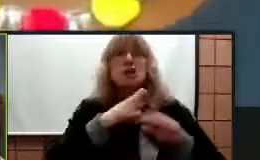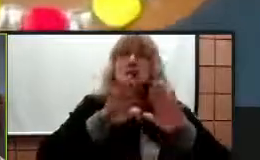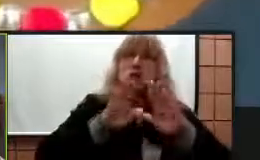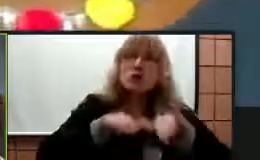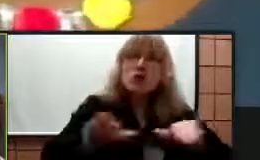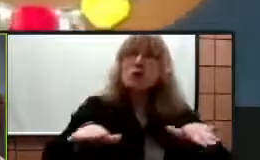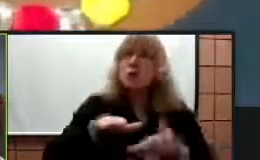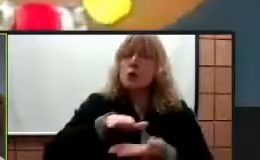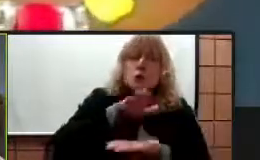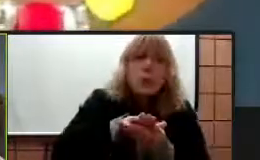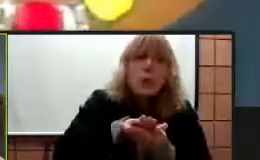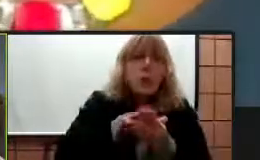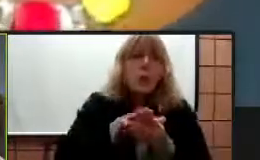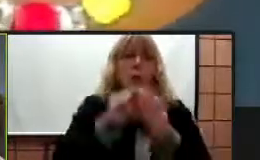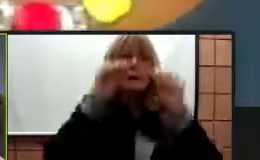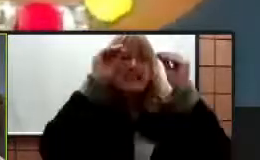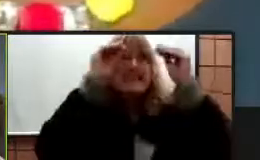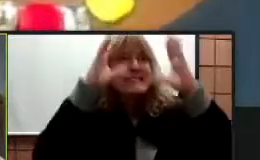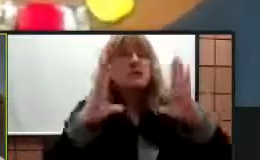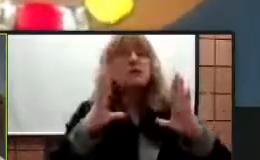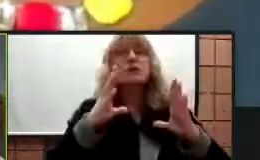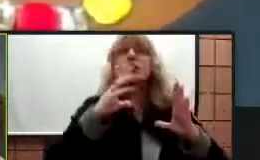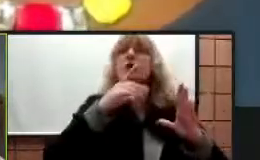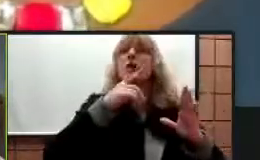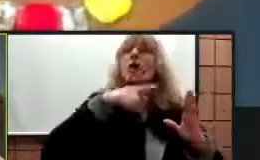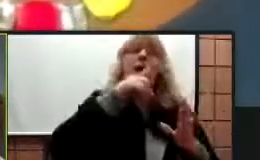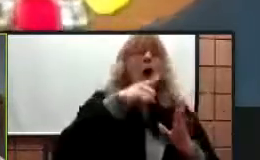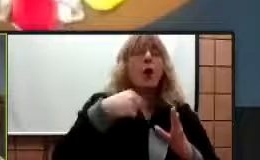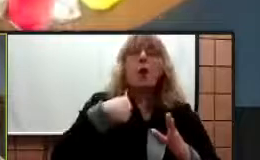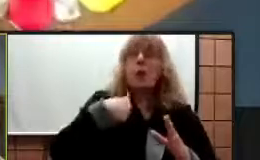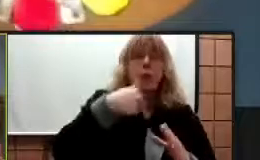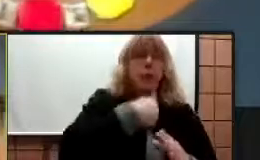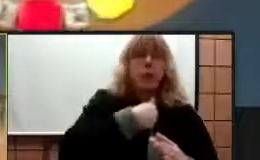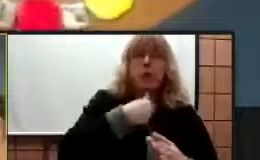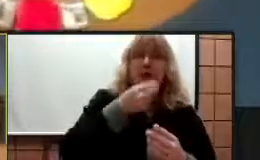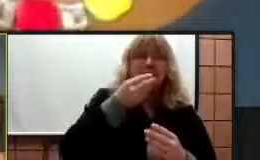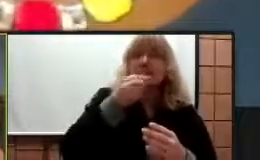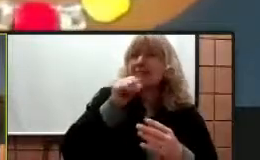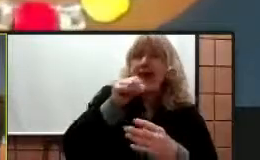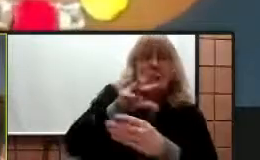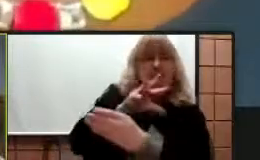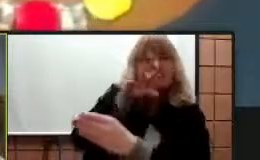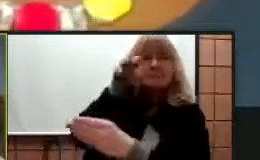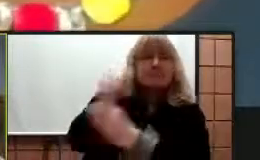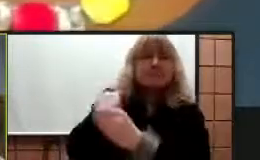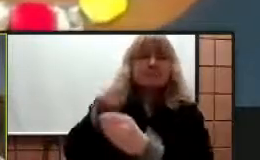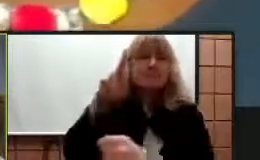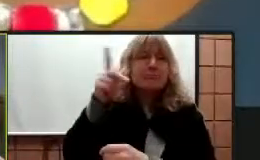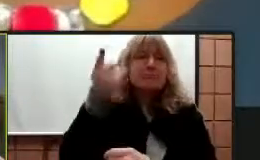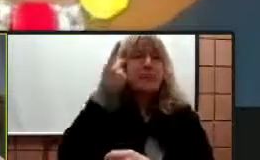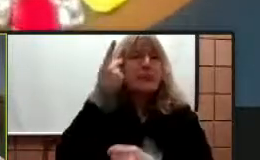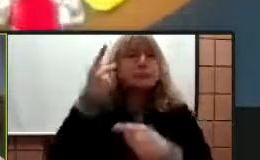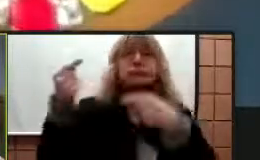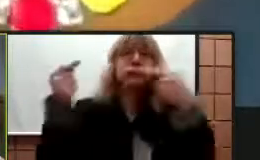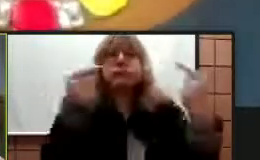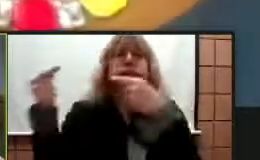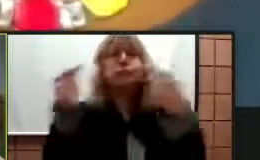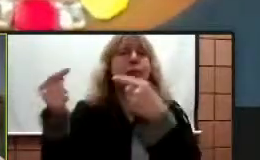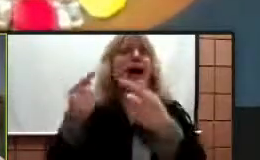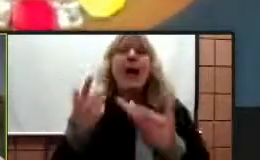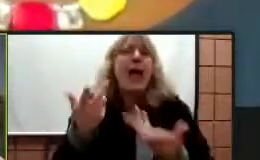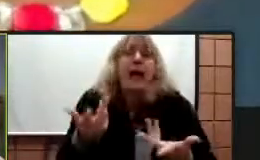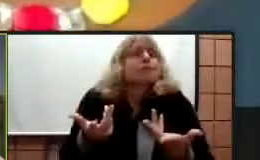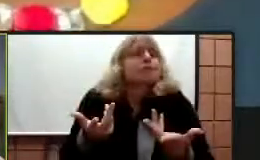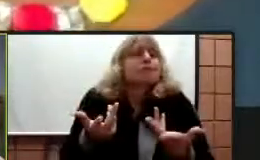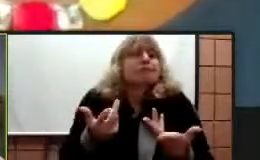don't have any business in the middle of whatever this fight for power is all about. There have been